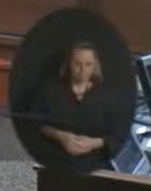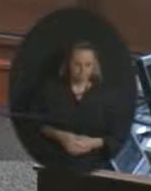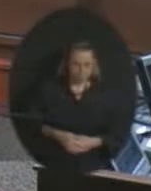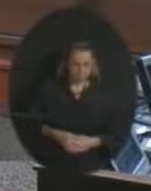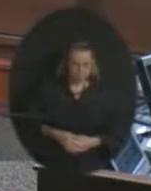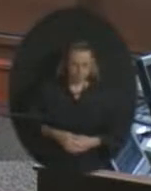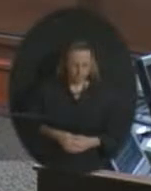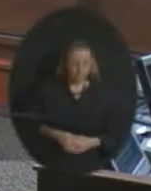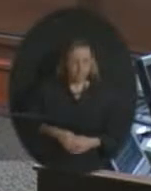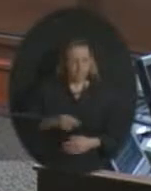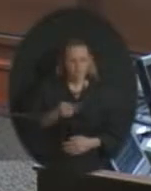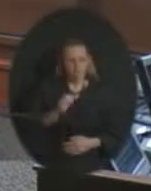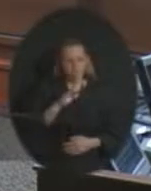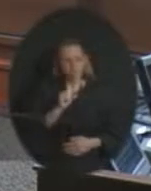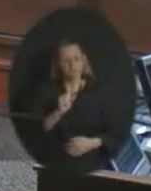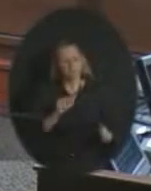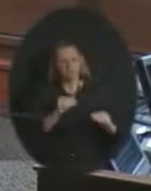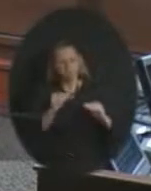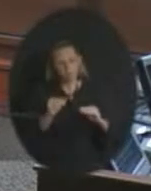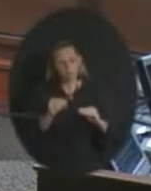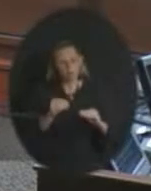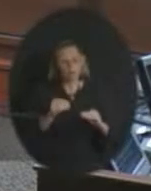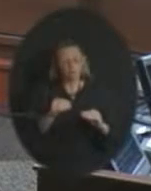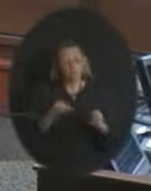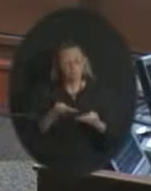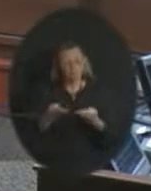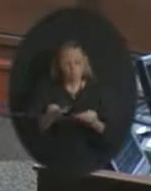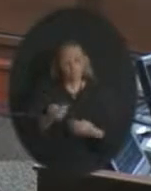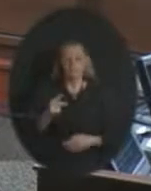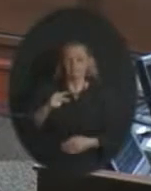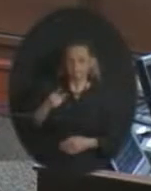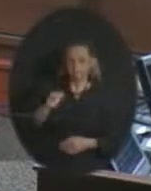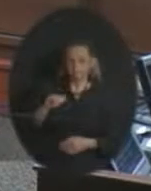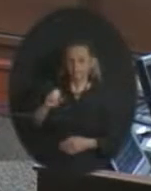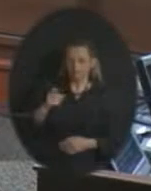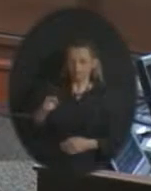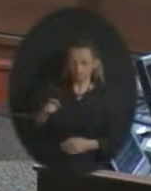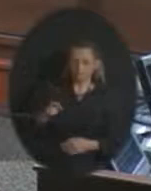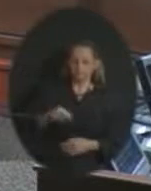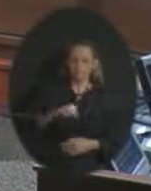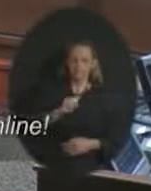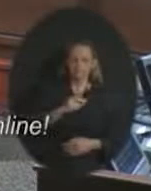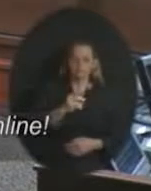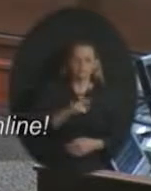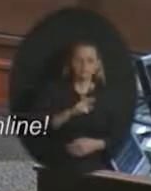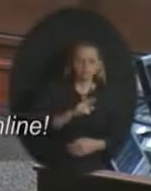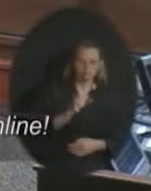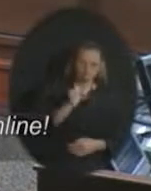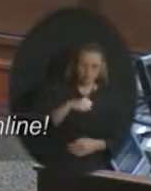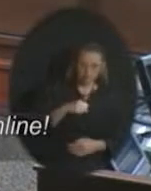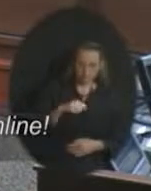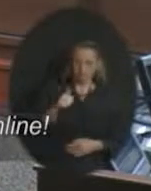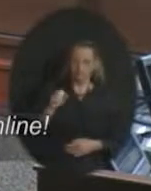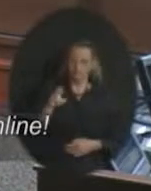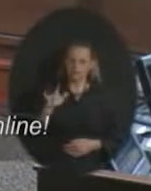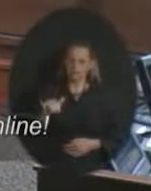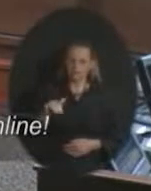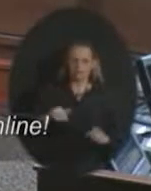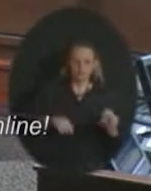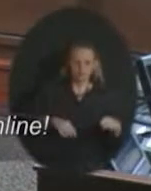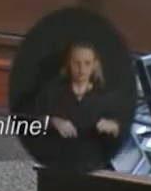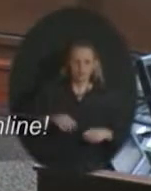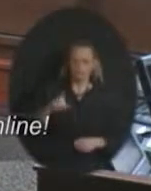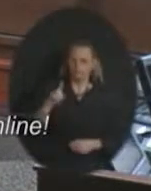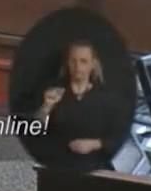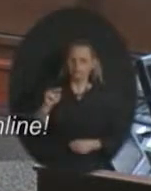Ms. Hibbs, I have a motion by Mr. Parker and a second by Mr. Shear. Would you call the roll, please? Mr. Shear? Yes. Ms. Ashley? Yes. Dr.